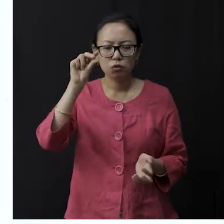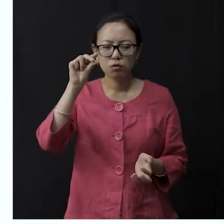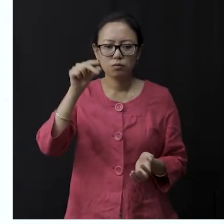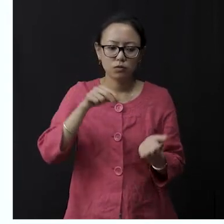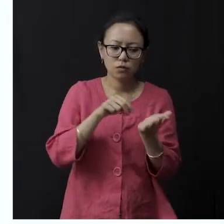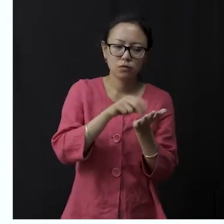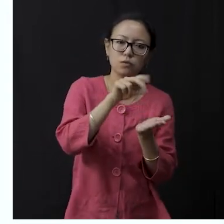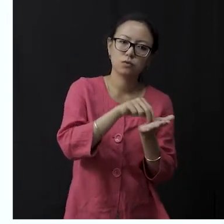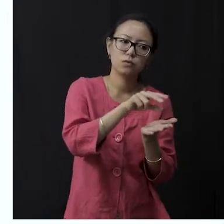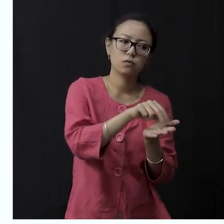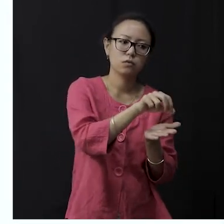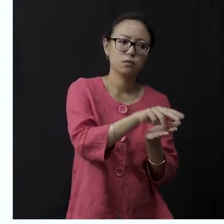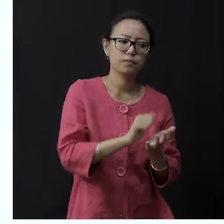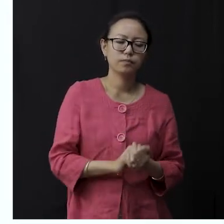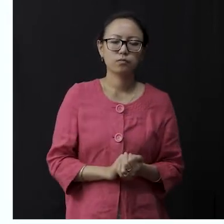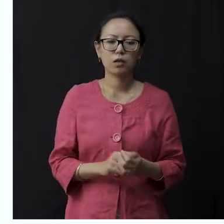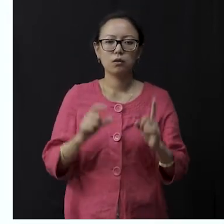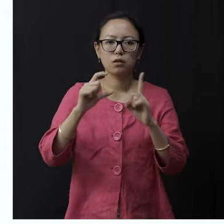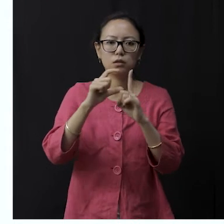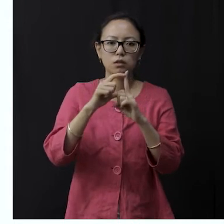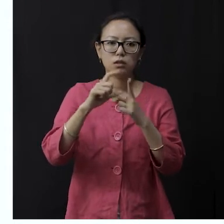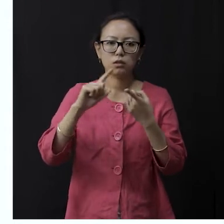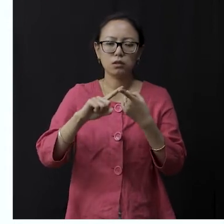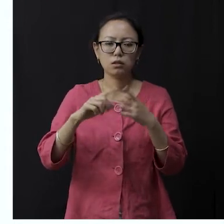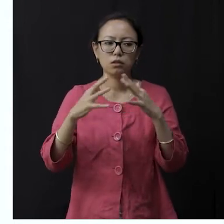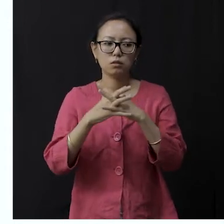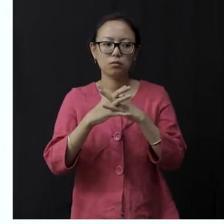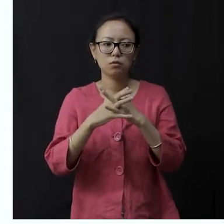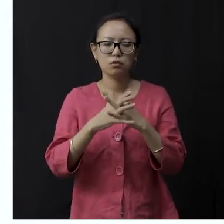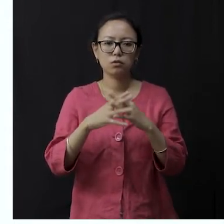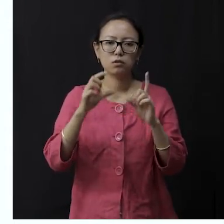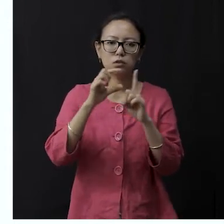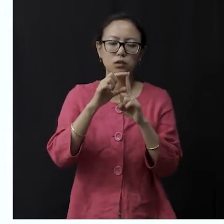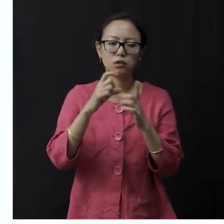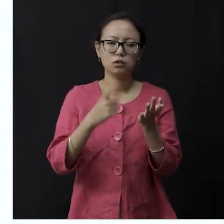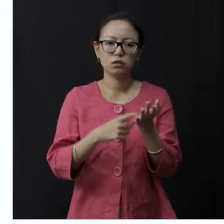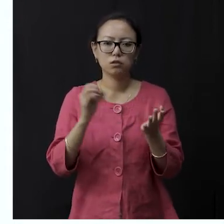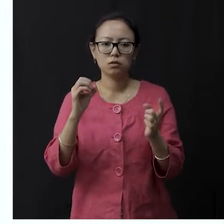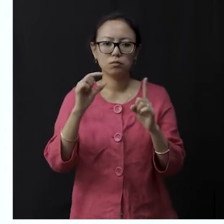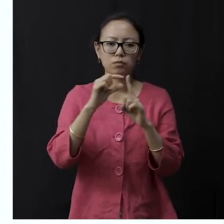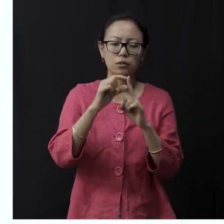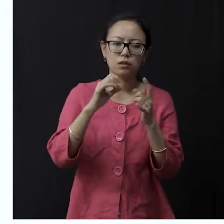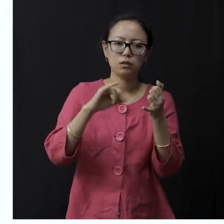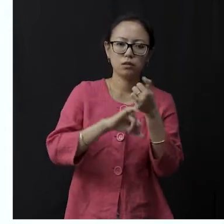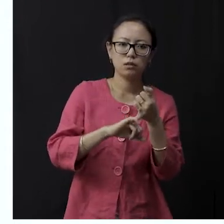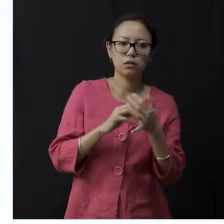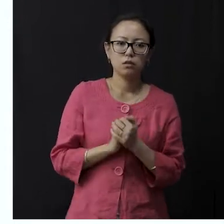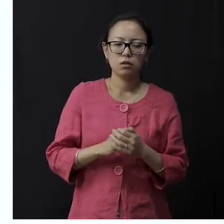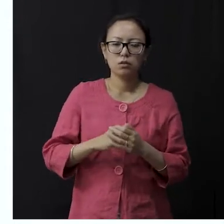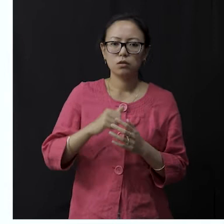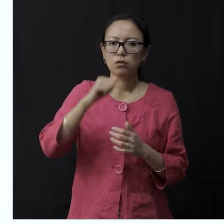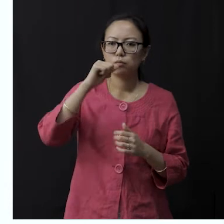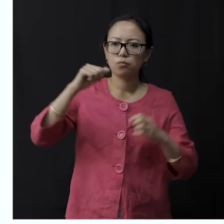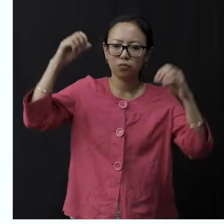C-R-I-C-K-E-T, cricket. Now dewdrops. Dewdrops, I've told you, they are small drops of water seen